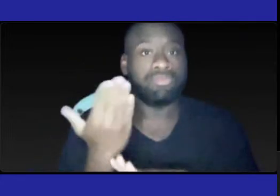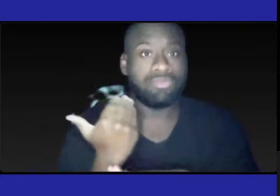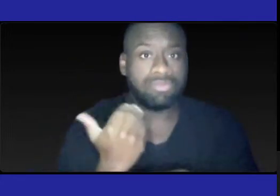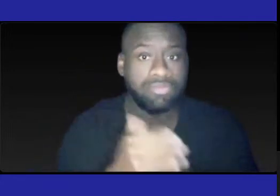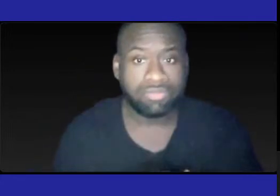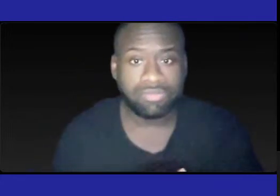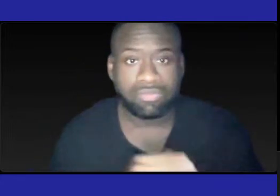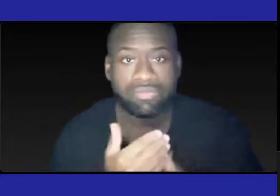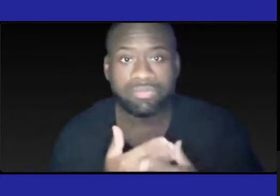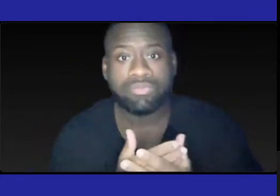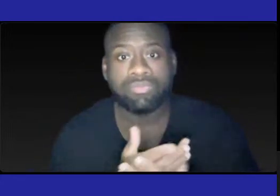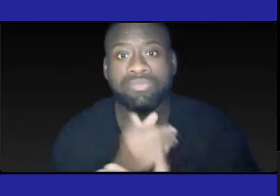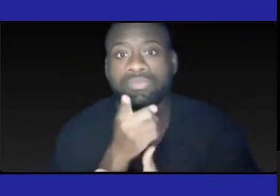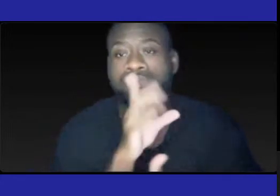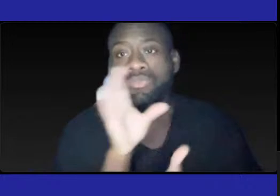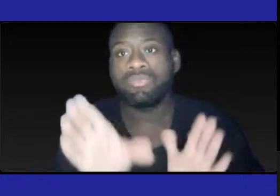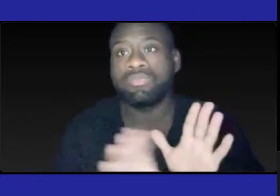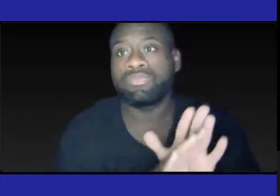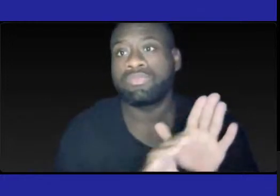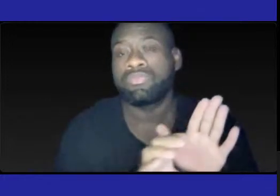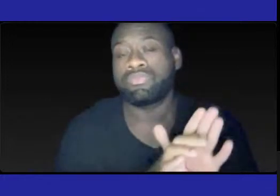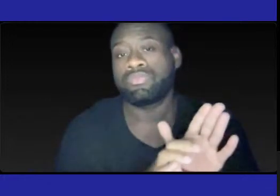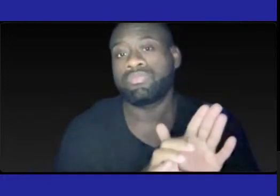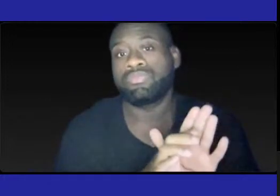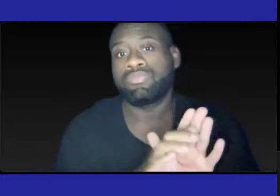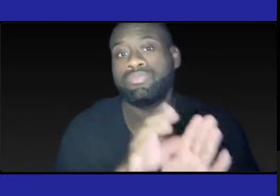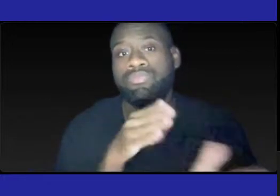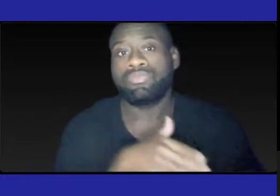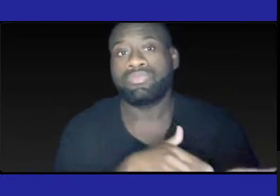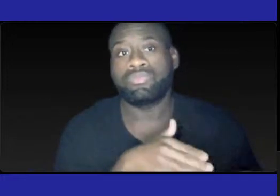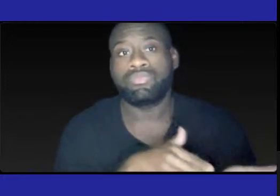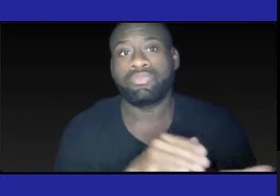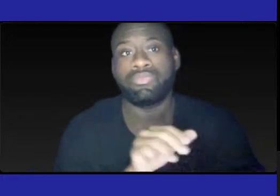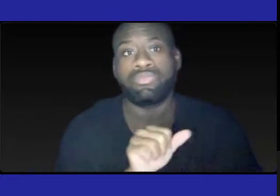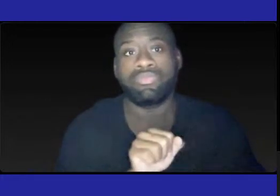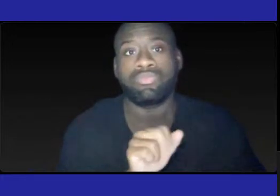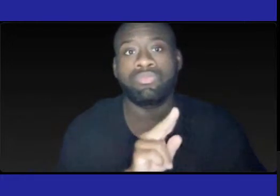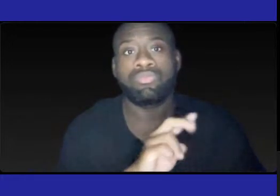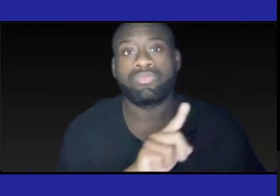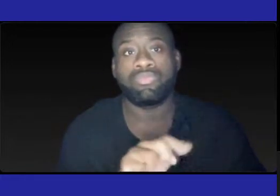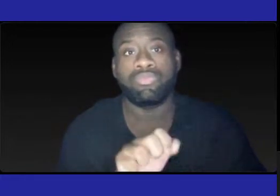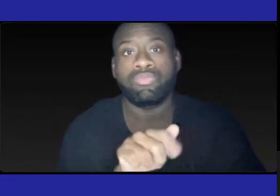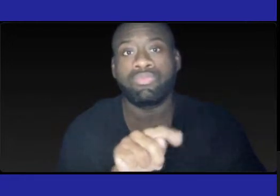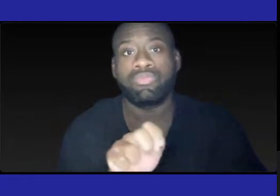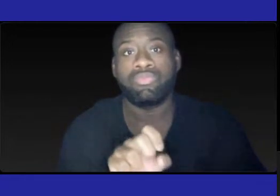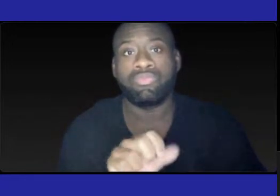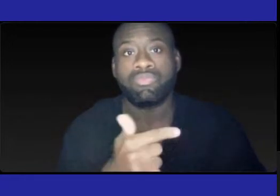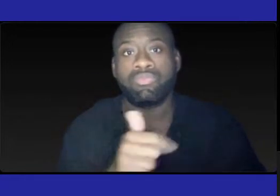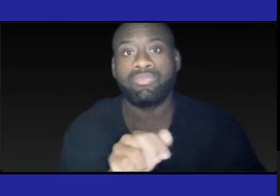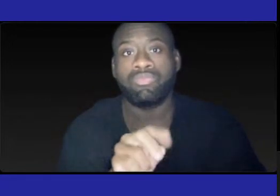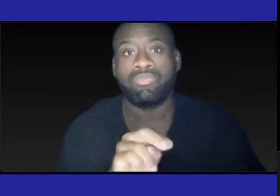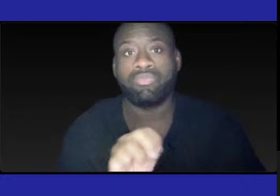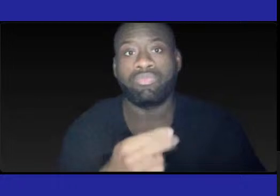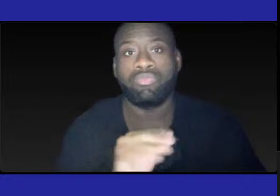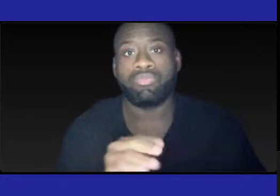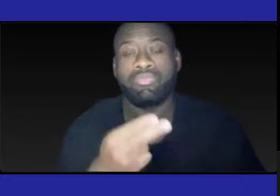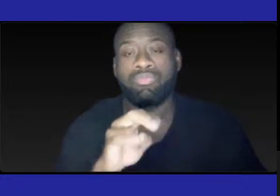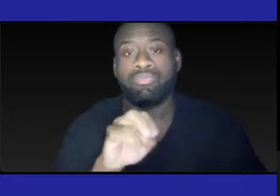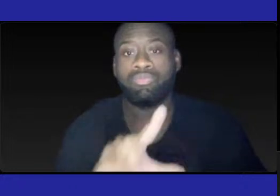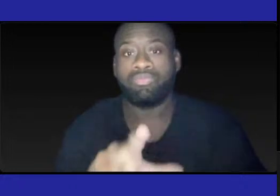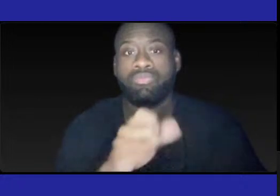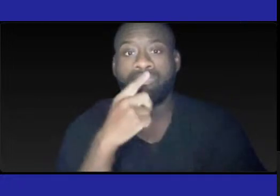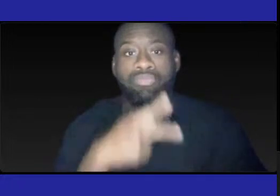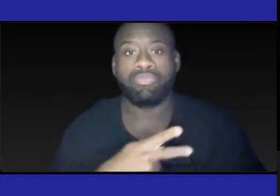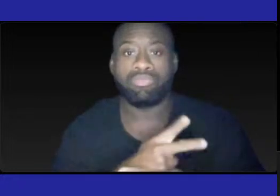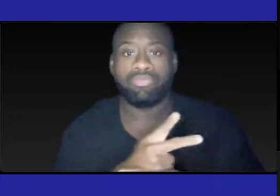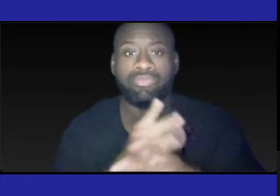And this is a picture of Dr. Suzette Graham-Hill. She's a cardiologist at Kings County. She is the director of the